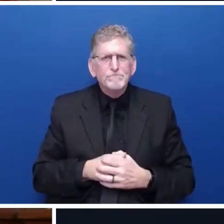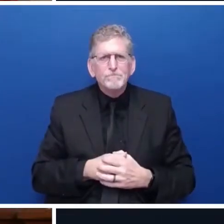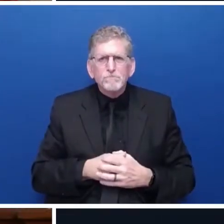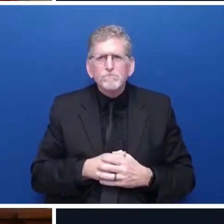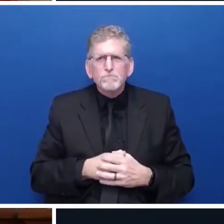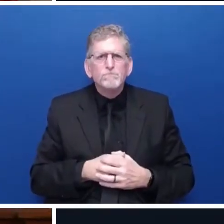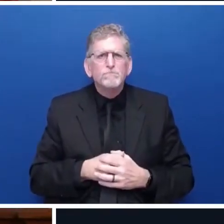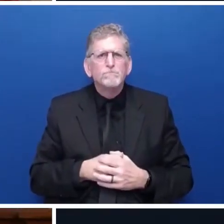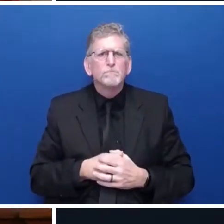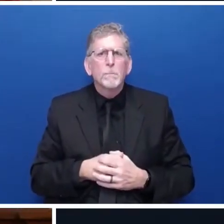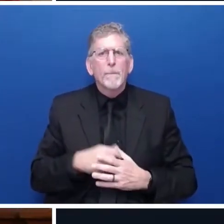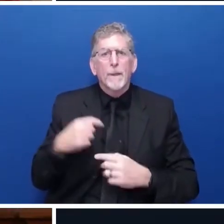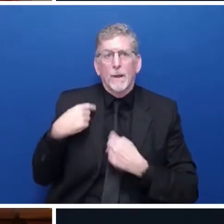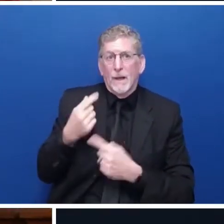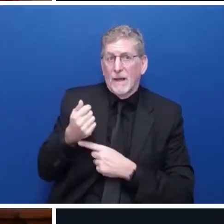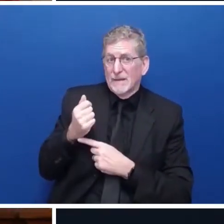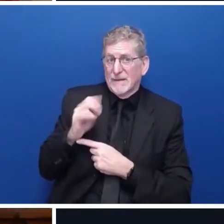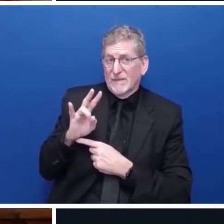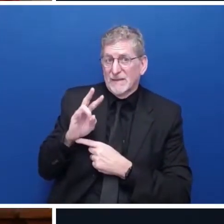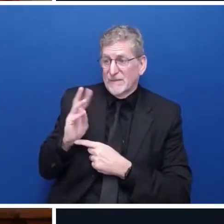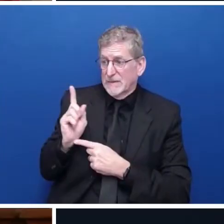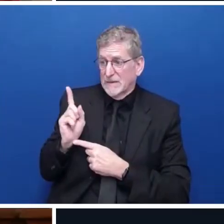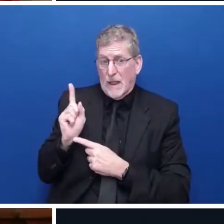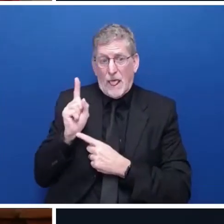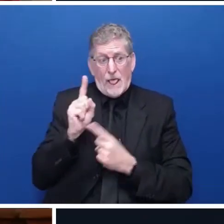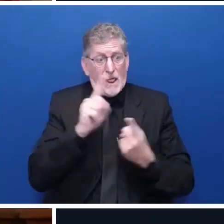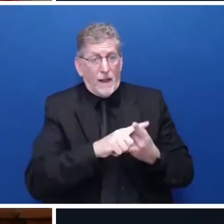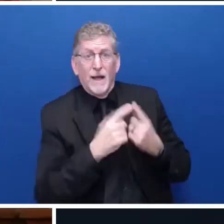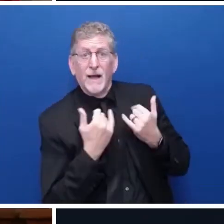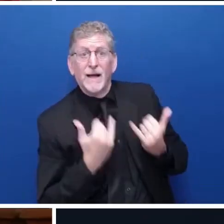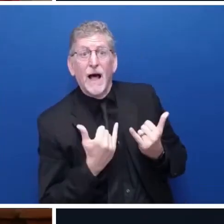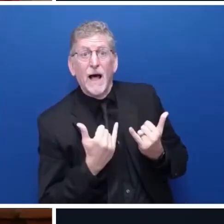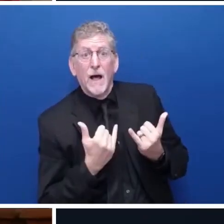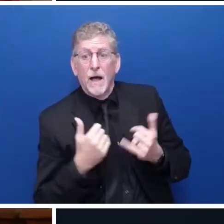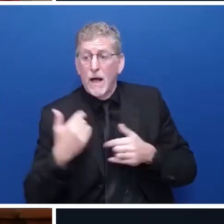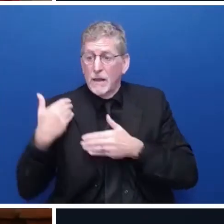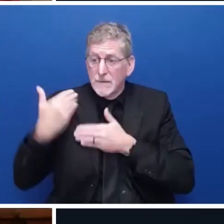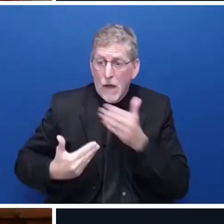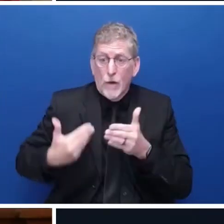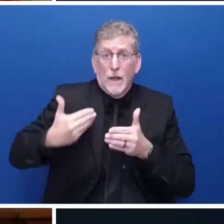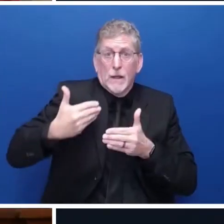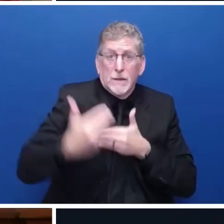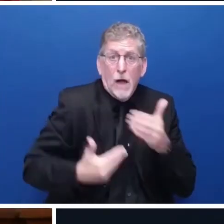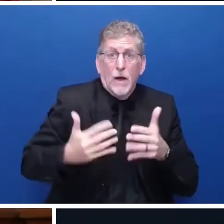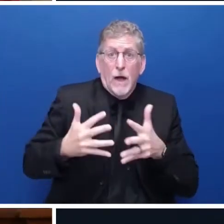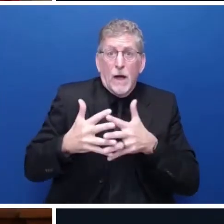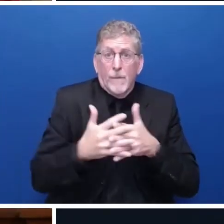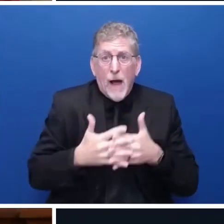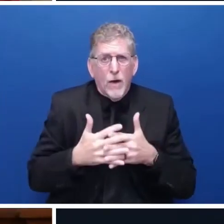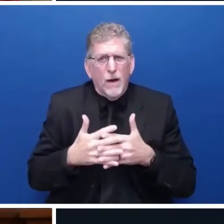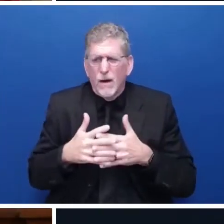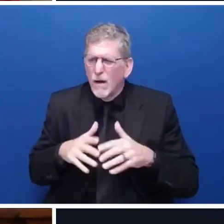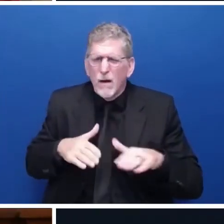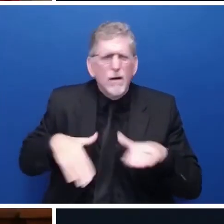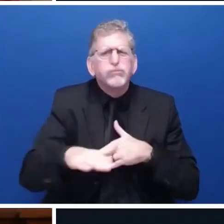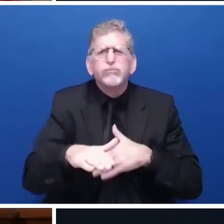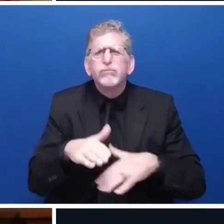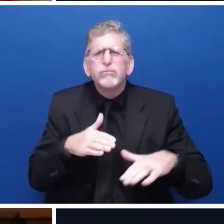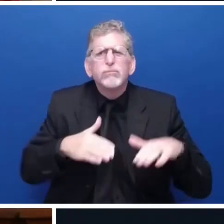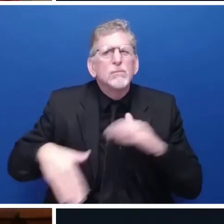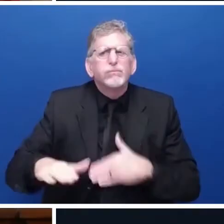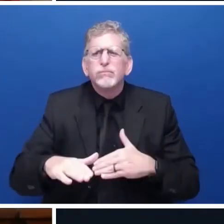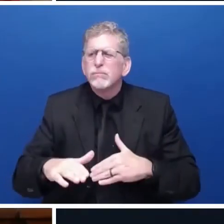1776 to today, every generation of Americans has stepped forward to defend life, liberty, and the pursuit